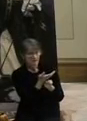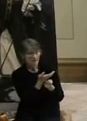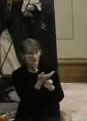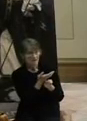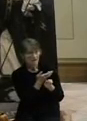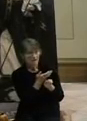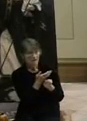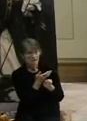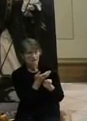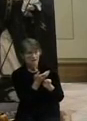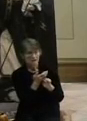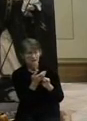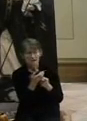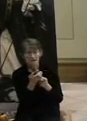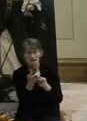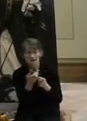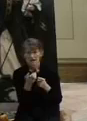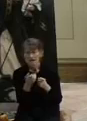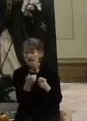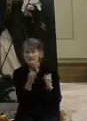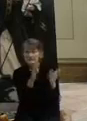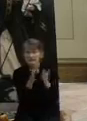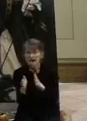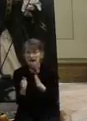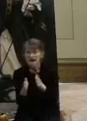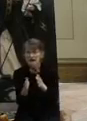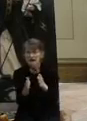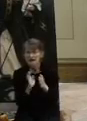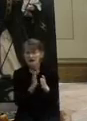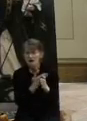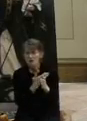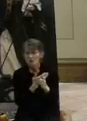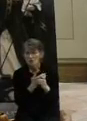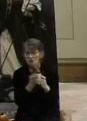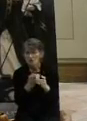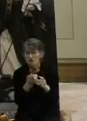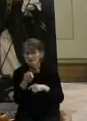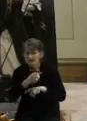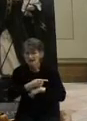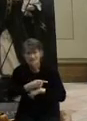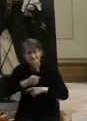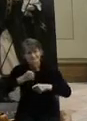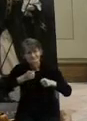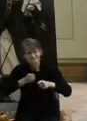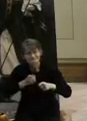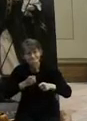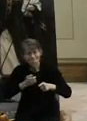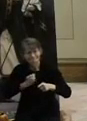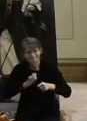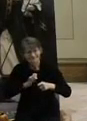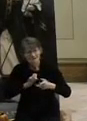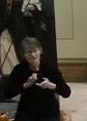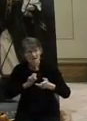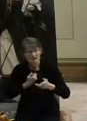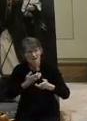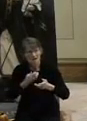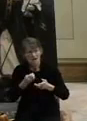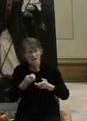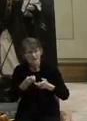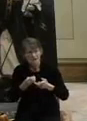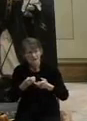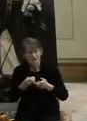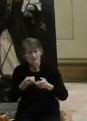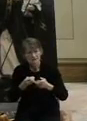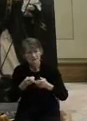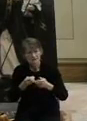that of your whole family. Order our days in your peace, and command that we be delivered from eternal damnation and counted among the